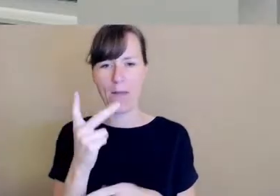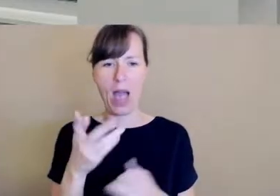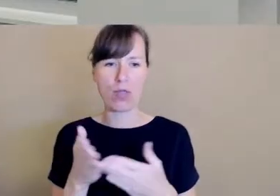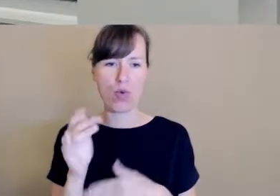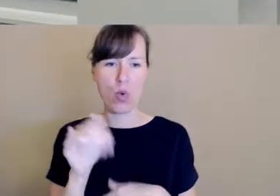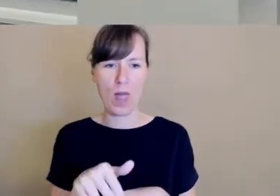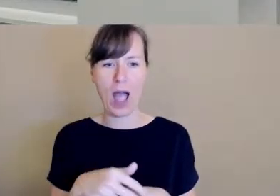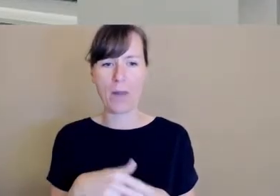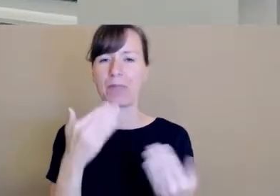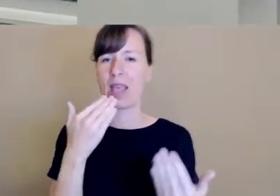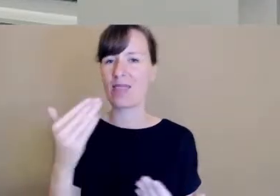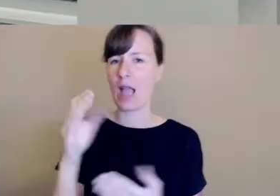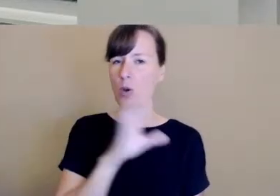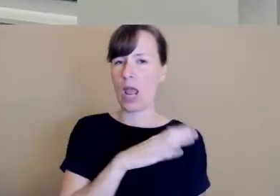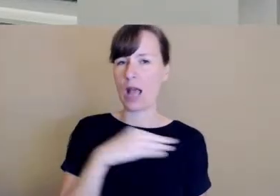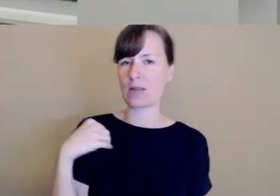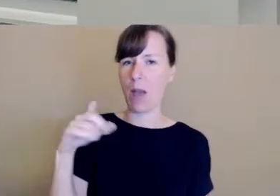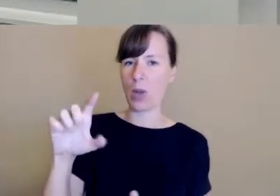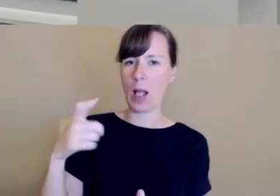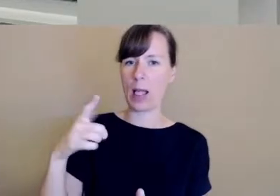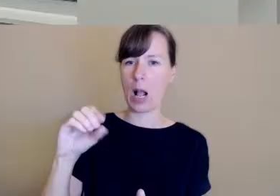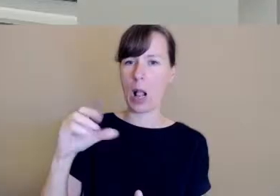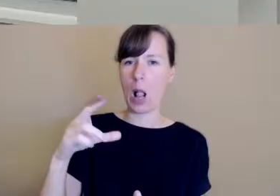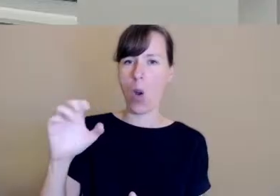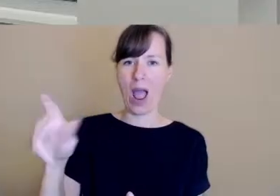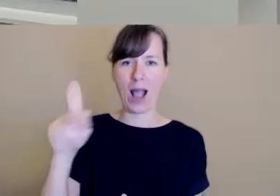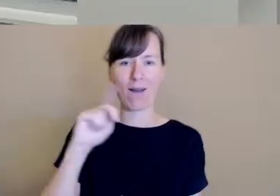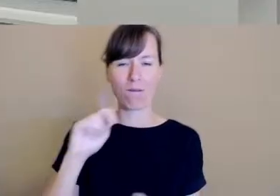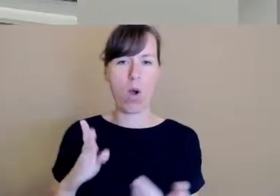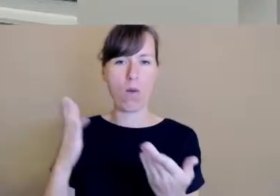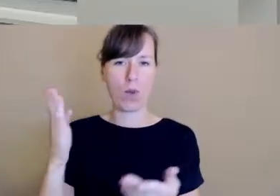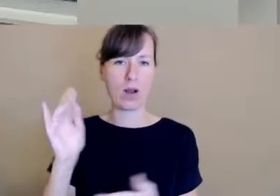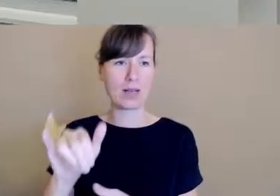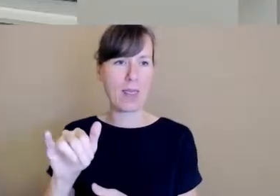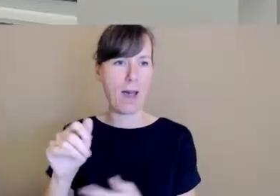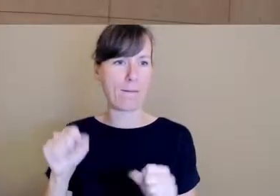you, Councilmember LeGlowick, for bringing forward that possibility.